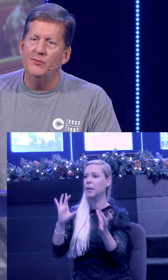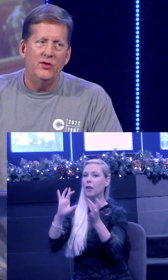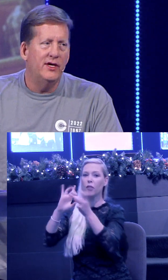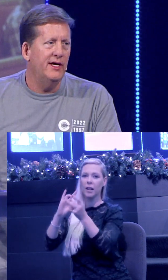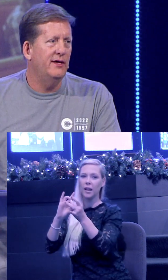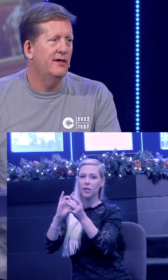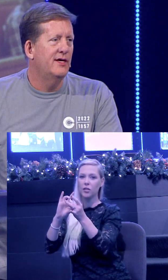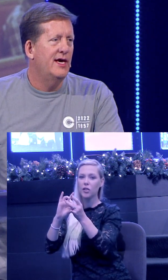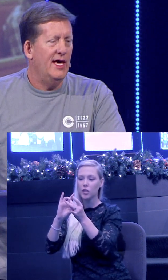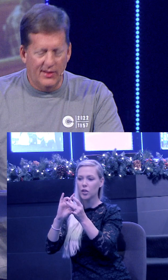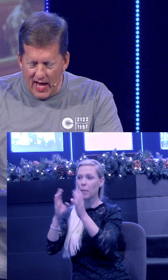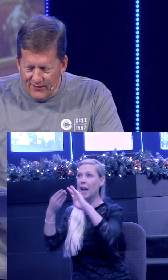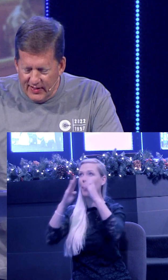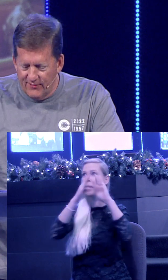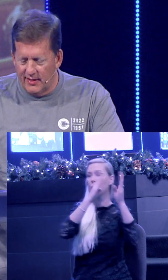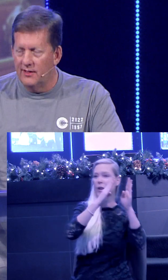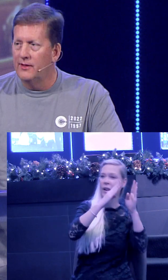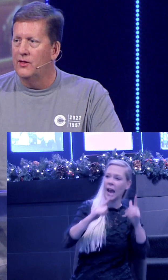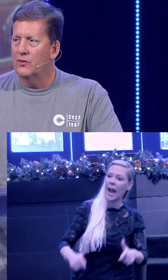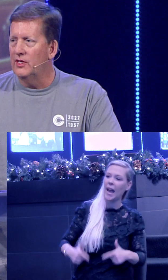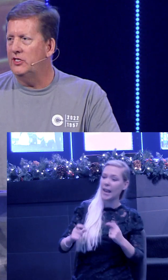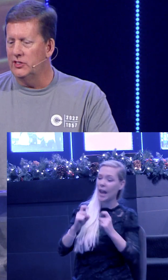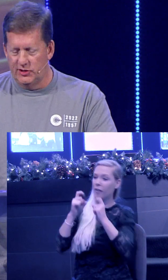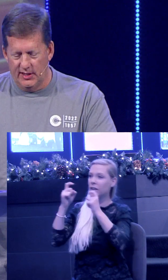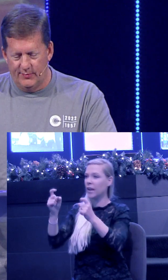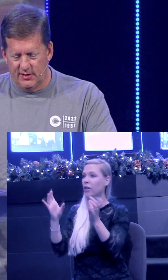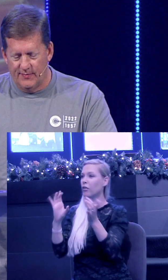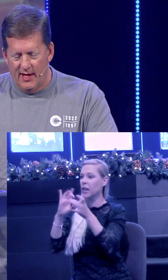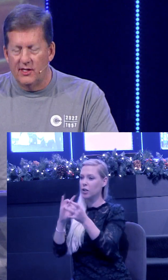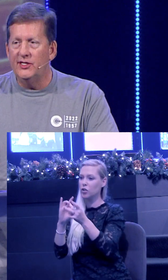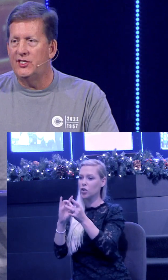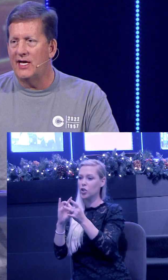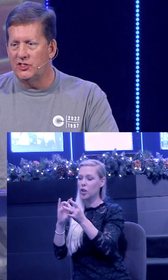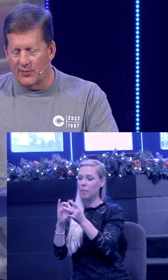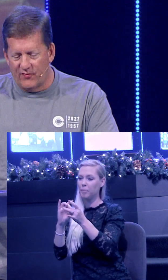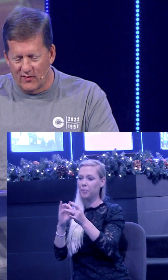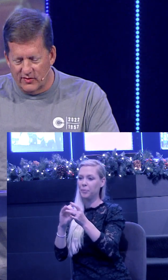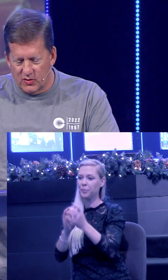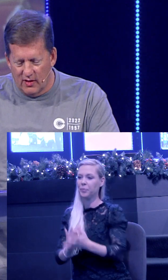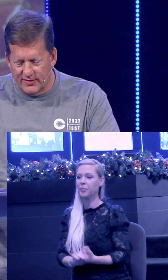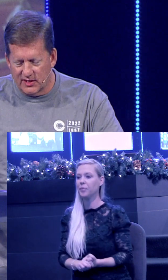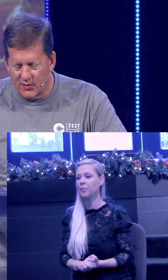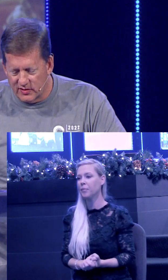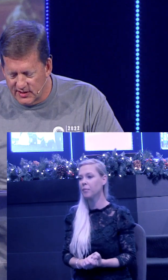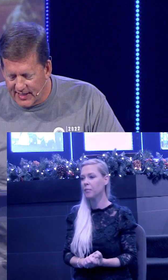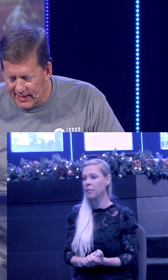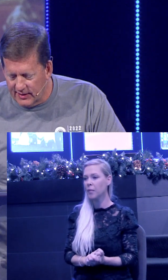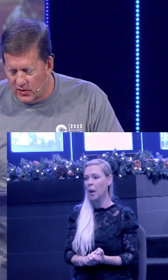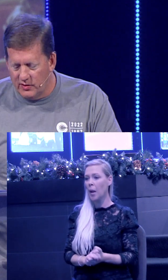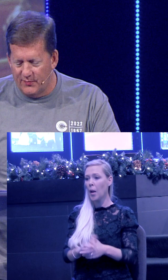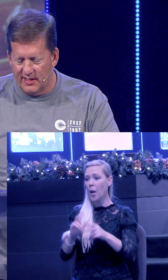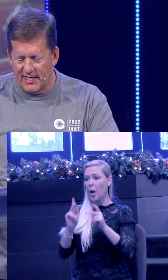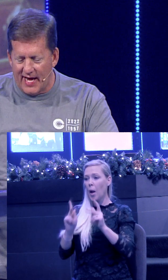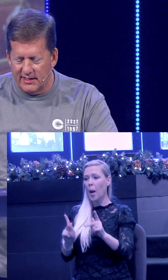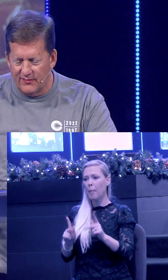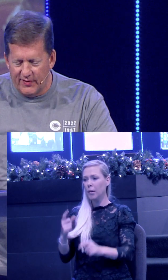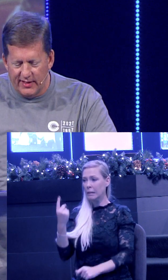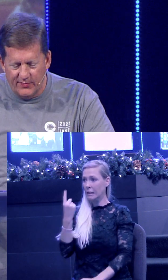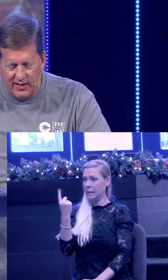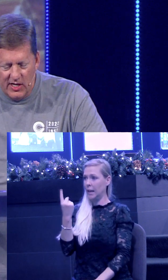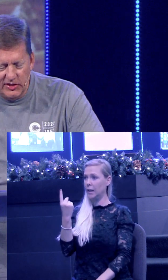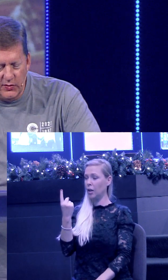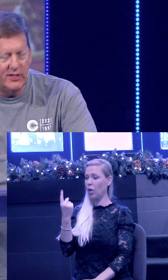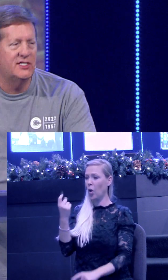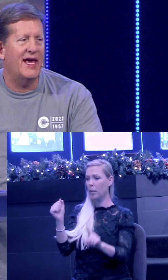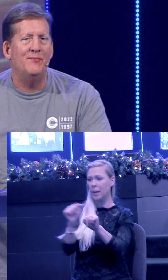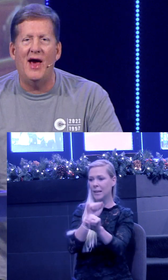in community, in life-giving relationships. Ecclesiastes chapter 4, verse 12 says, a person standing alone can be attacked and defeated,